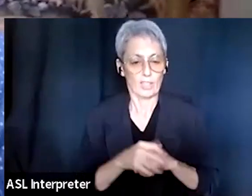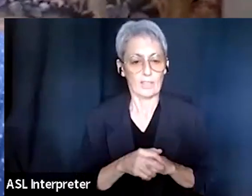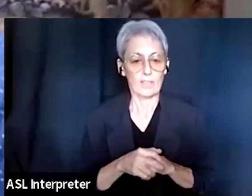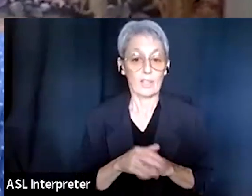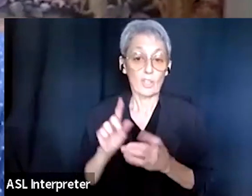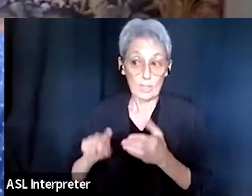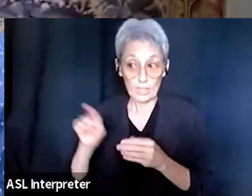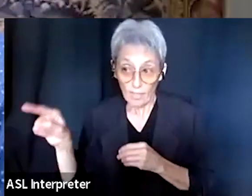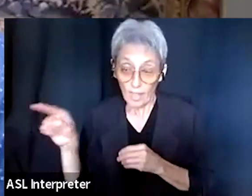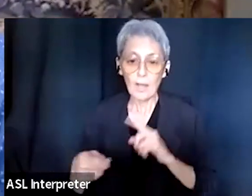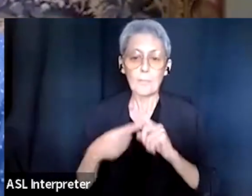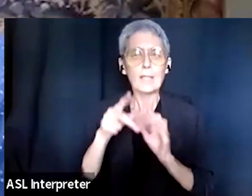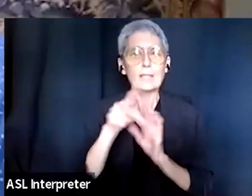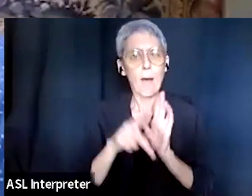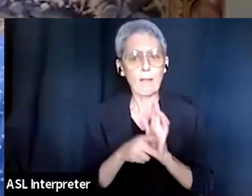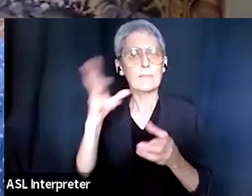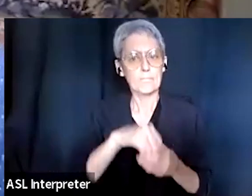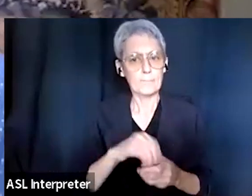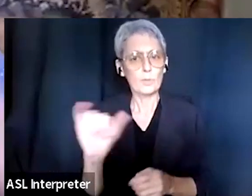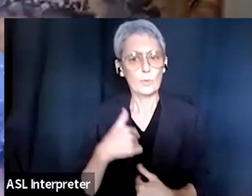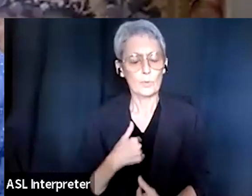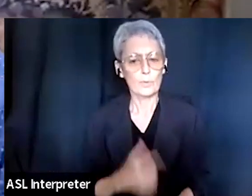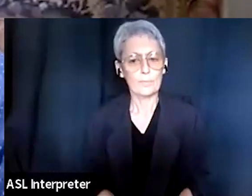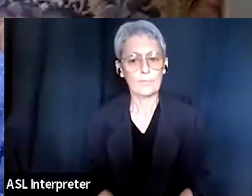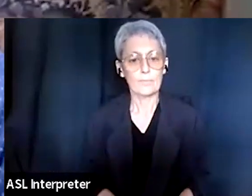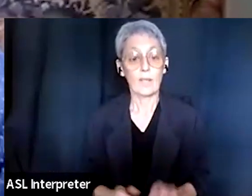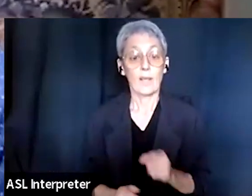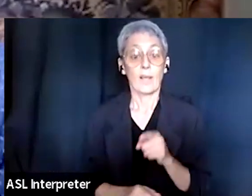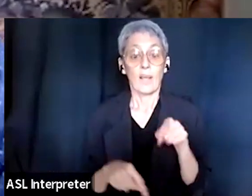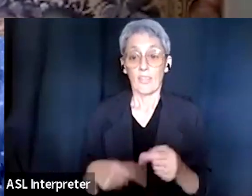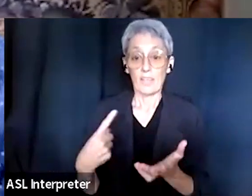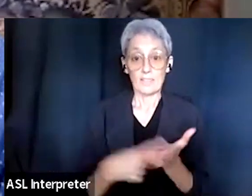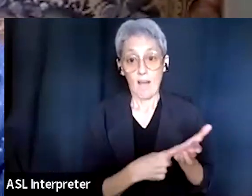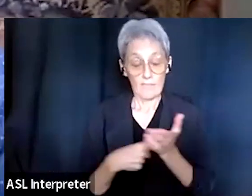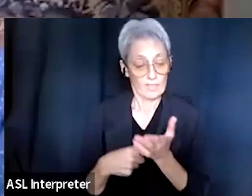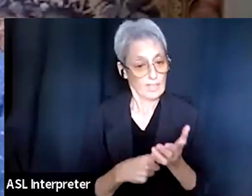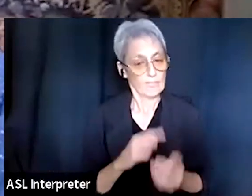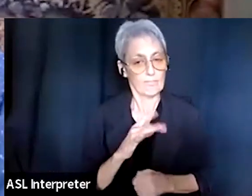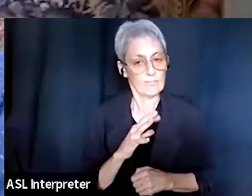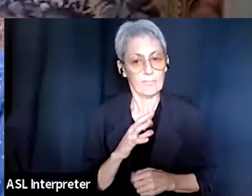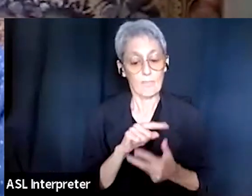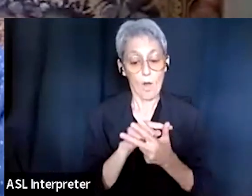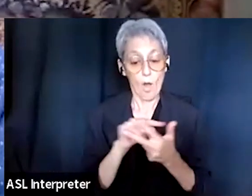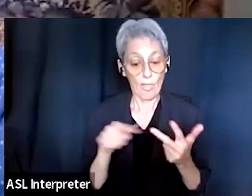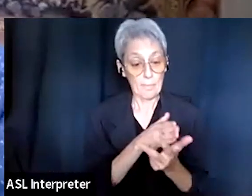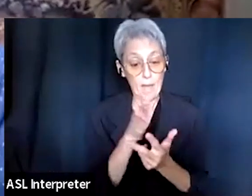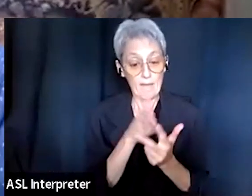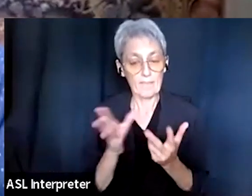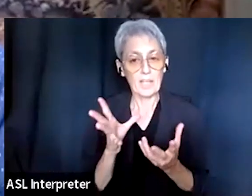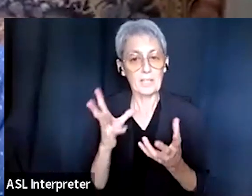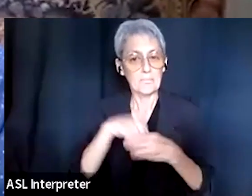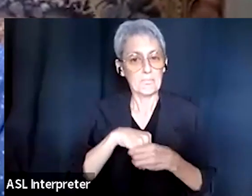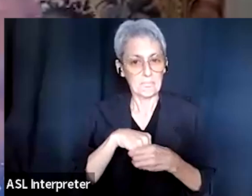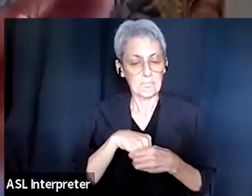And I think this conversation does a nice job of the intersection of all three of those things, especially as it relates to